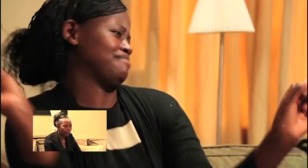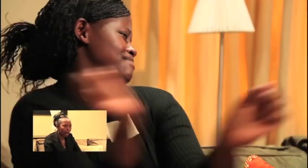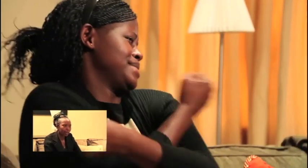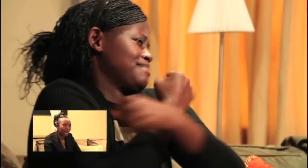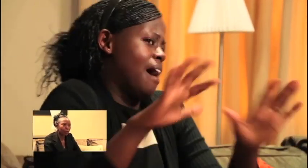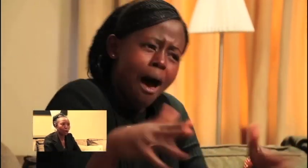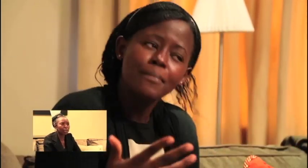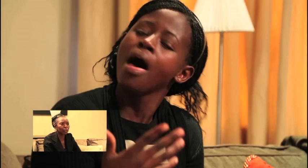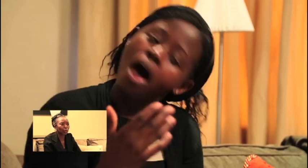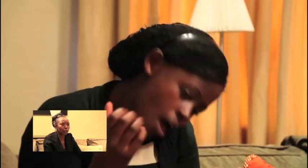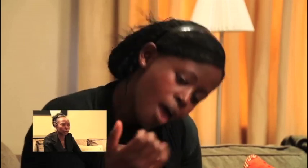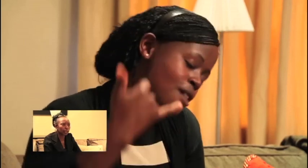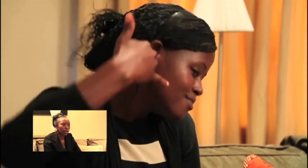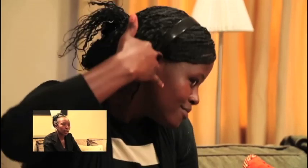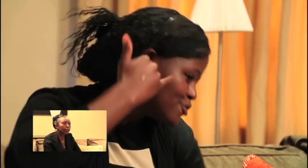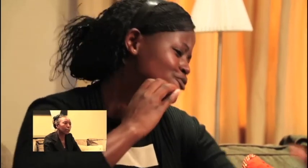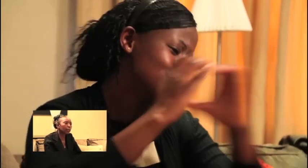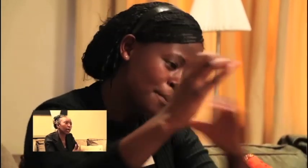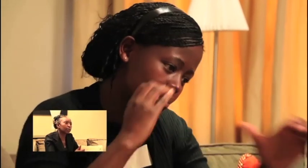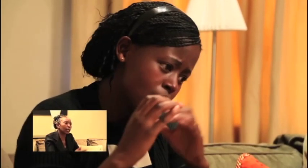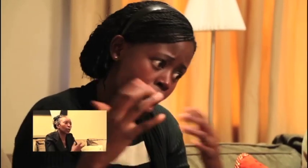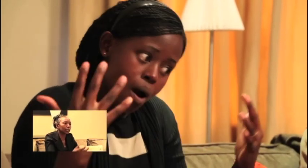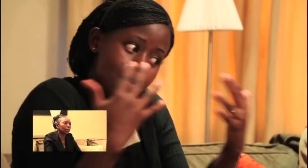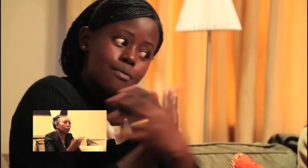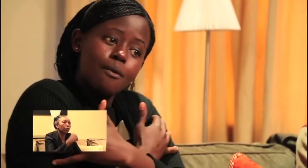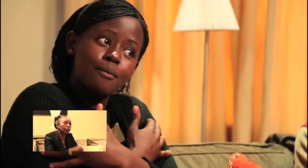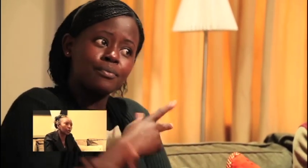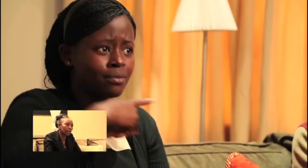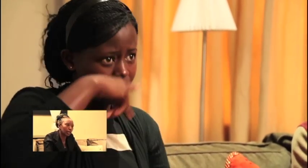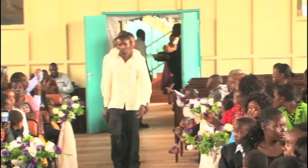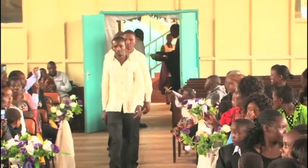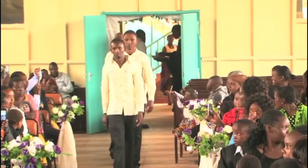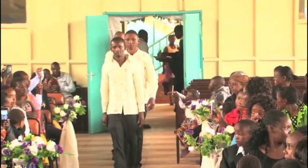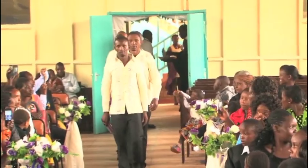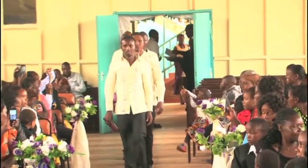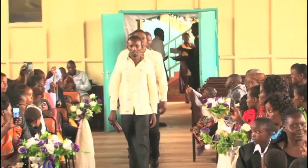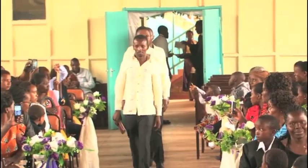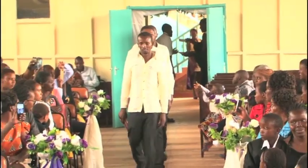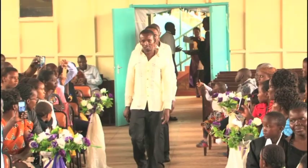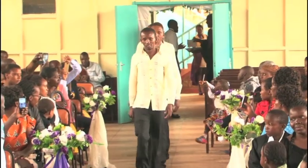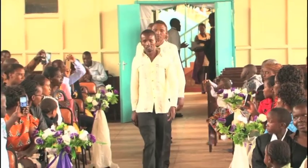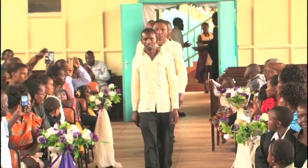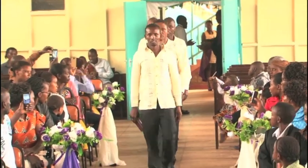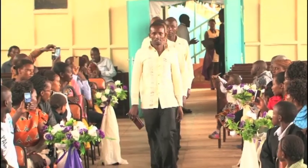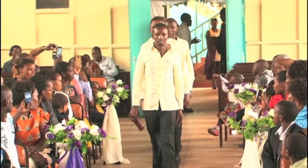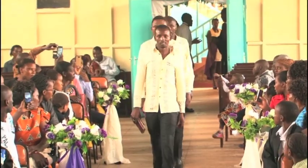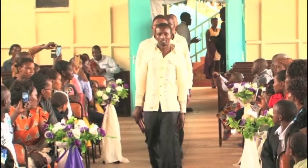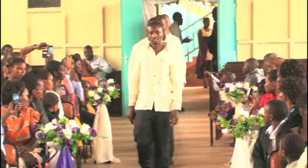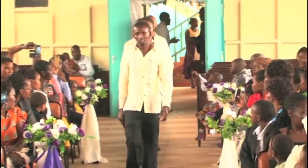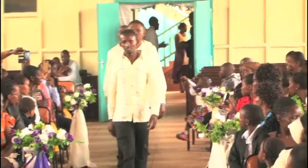Now they had all these questions. If somebody comes and knocks and both of you are deaf, how will you be able to hear?